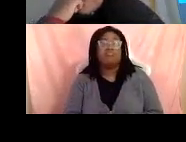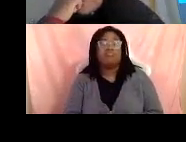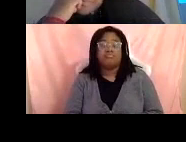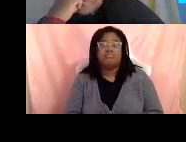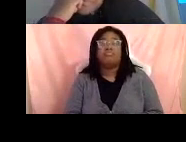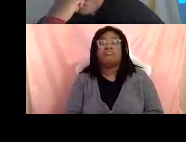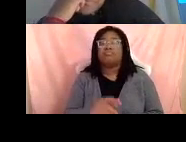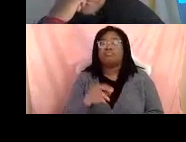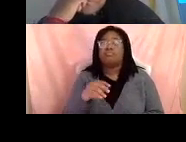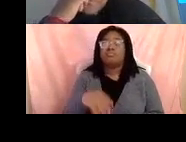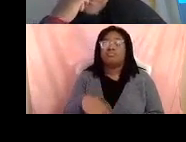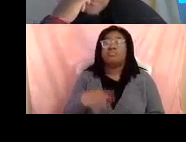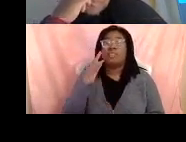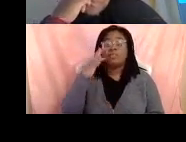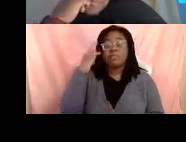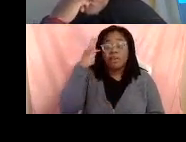Native Americans.